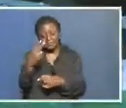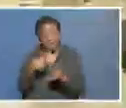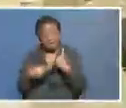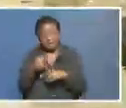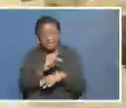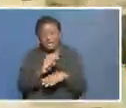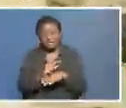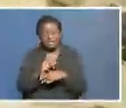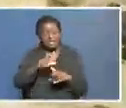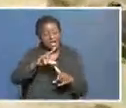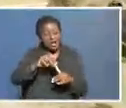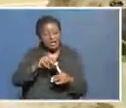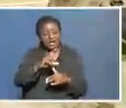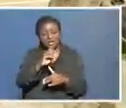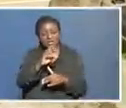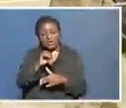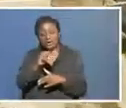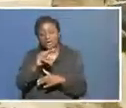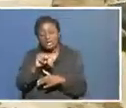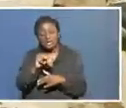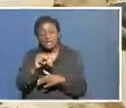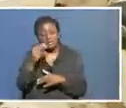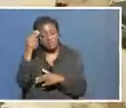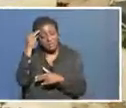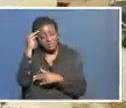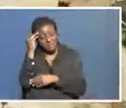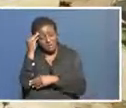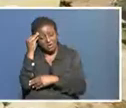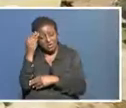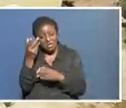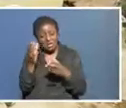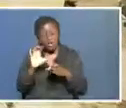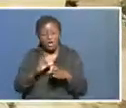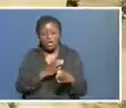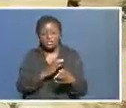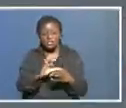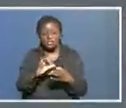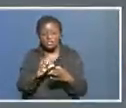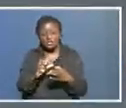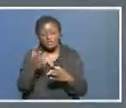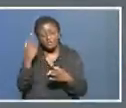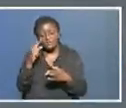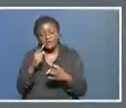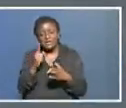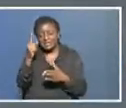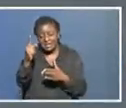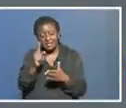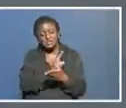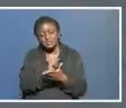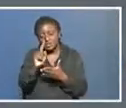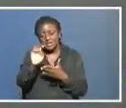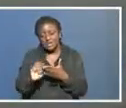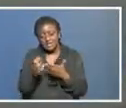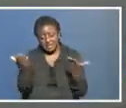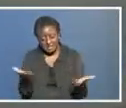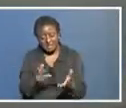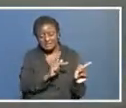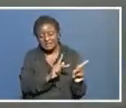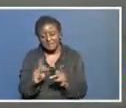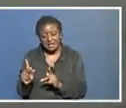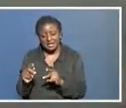Concert set for the Bahama Resort next weekend. So here's the plan. According to the minister, the